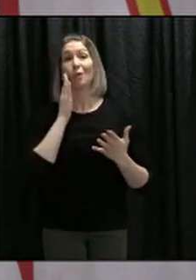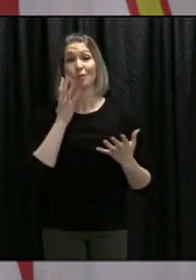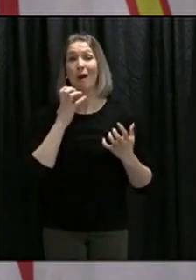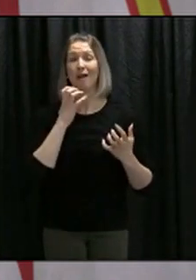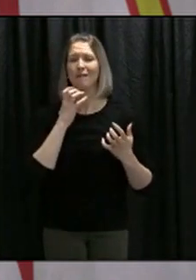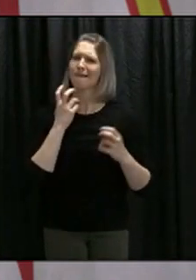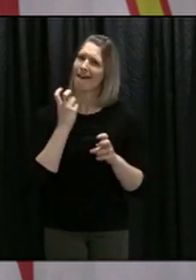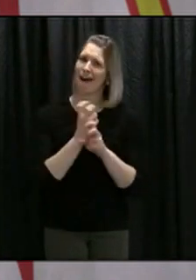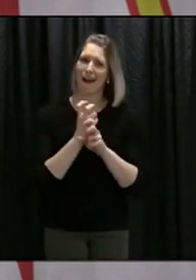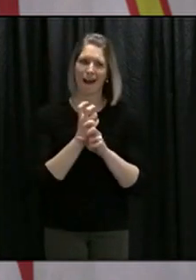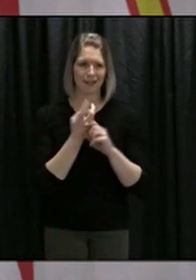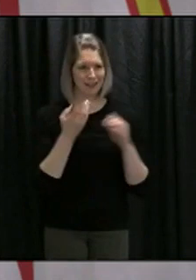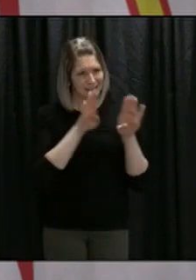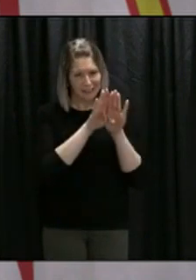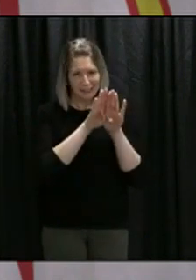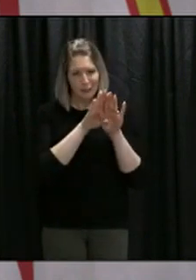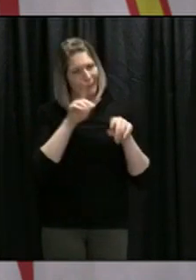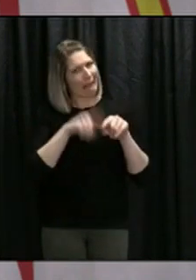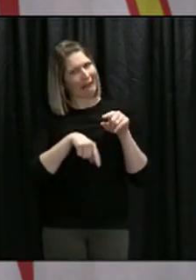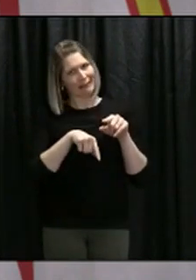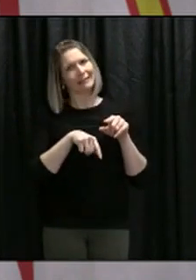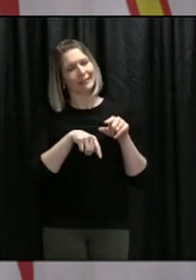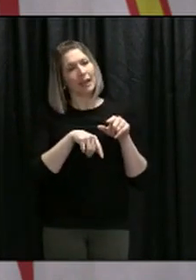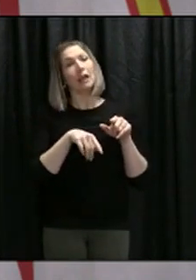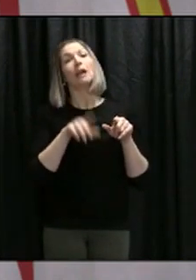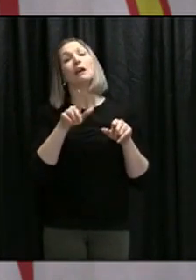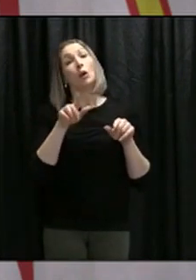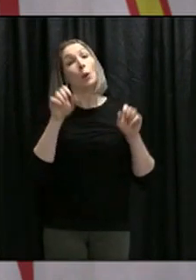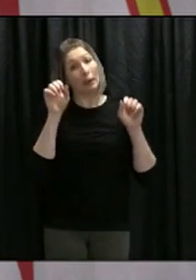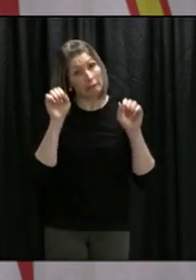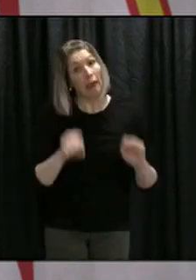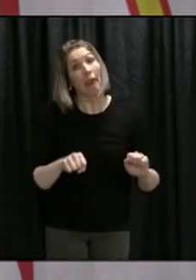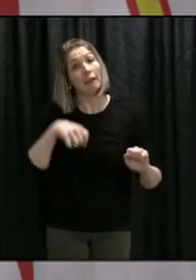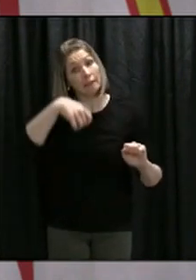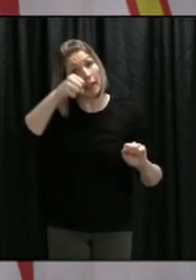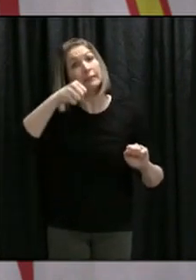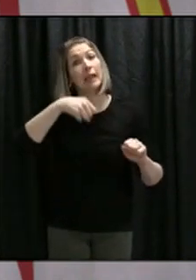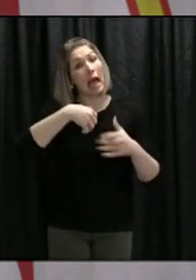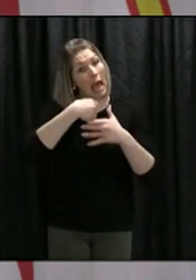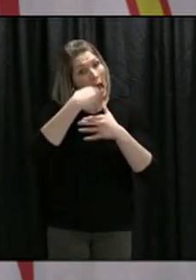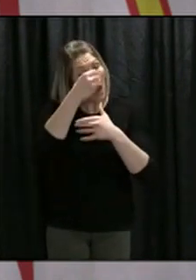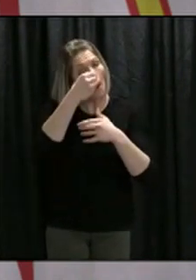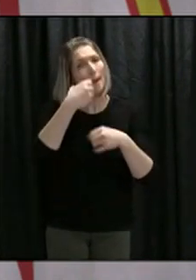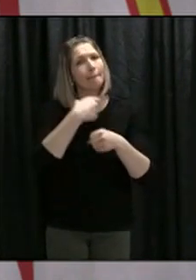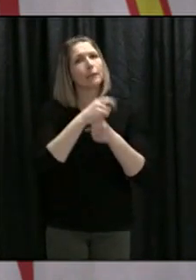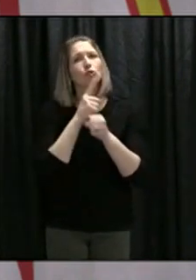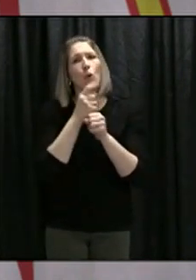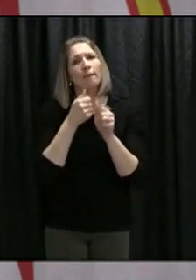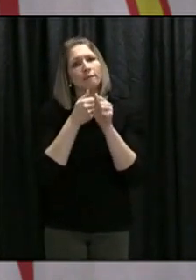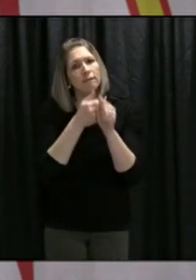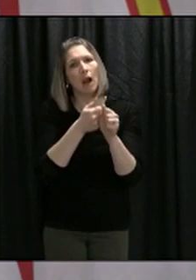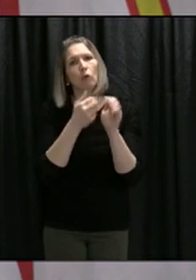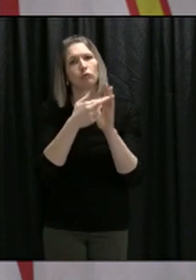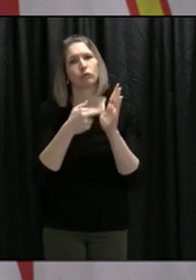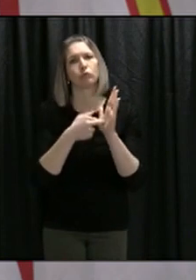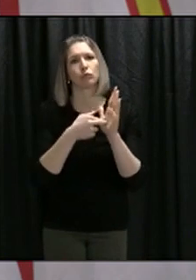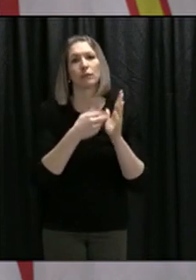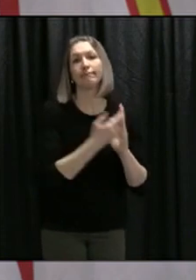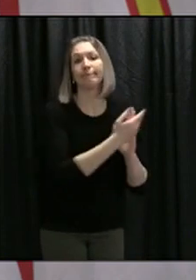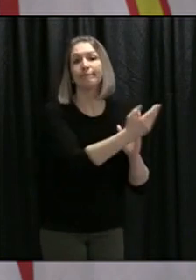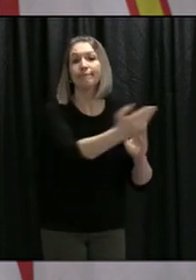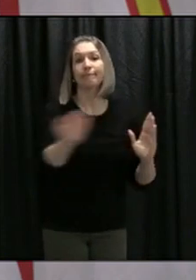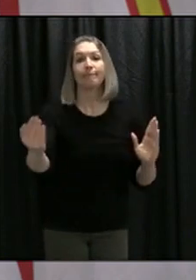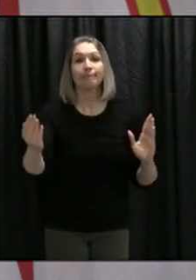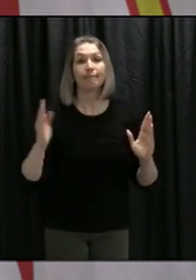Dr. Fitzgerald just said, do it in the safest manner possible. As Minister Haggie has said so many times, do not go looking